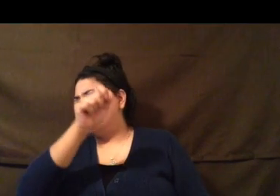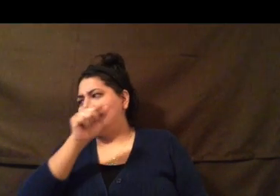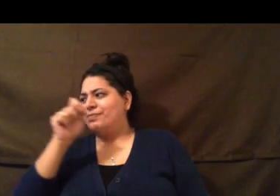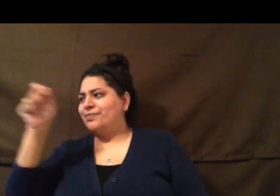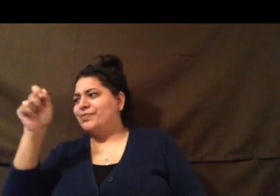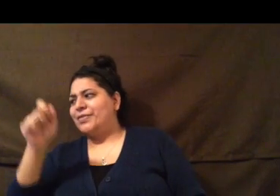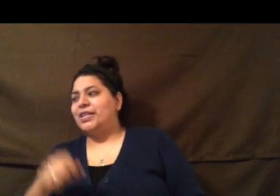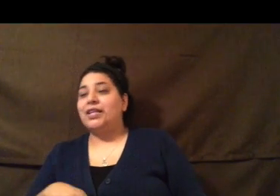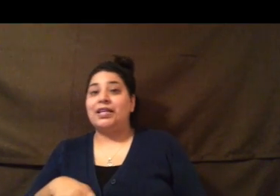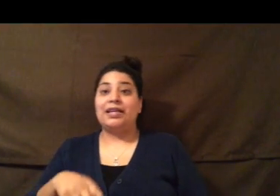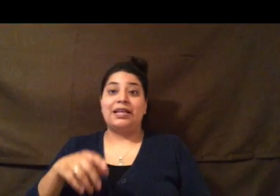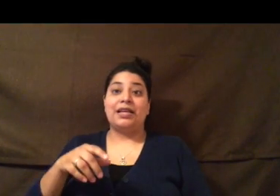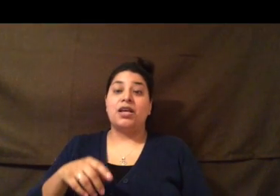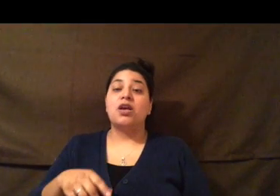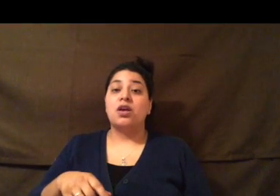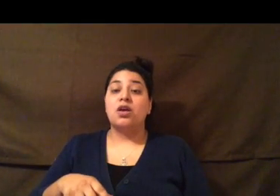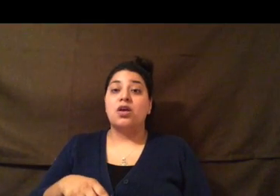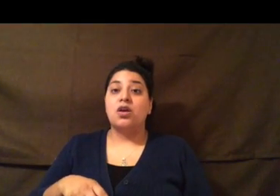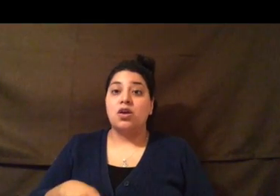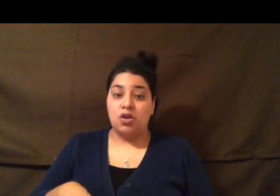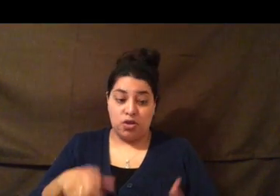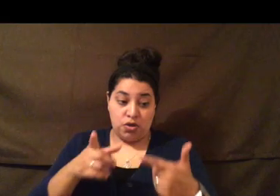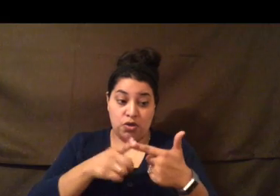have to put it over here. We have our greeting.